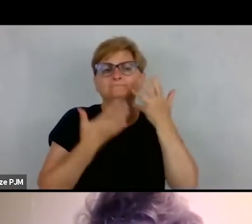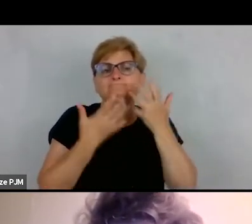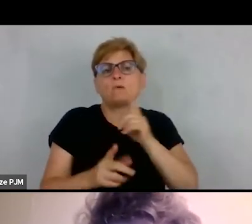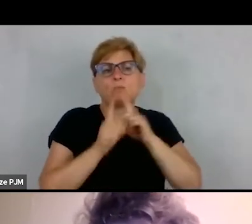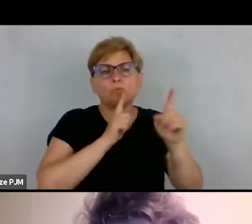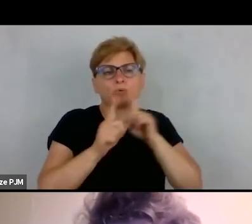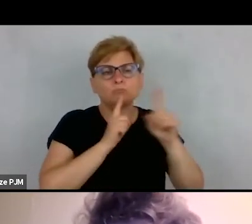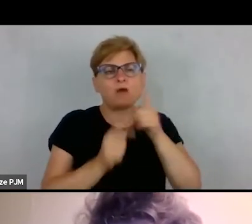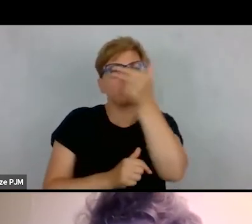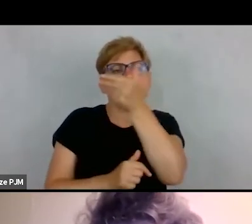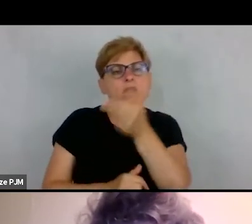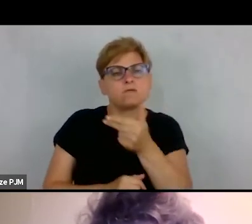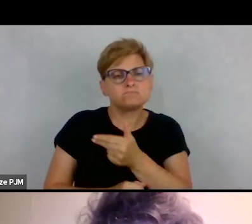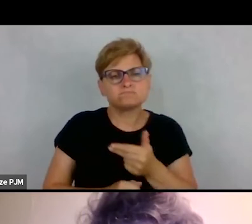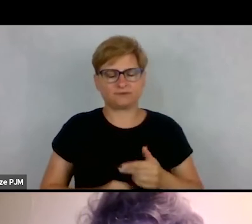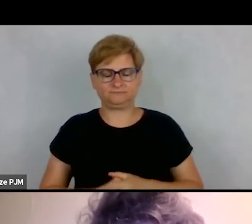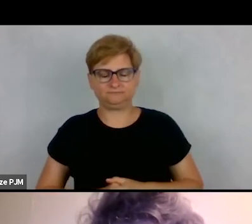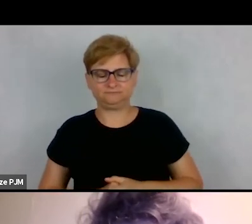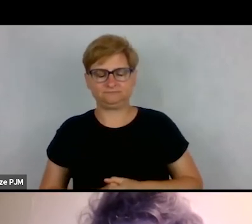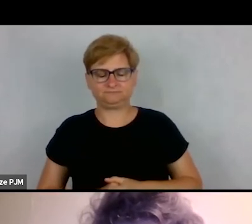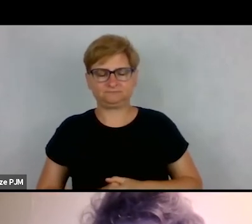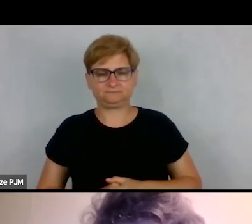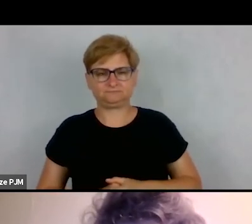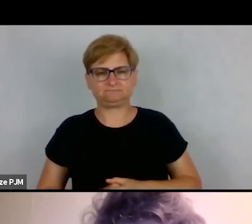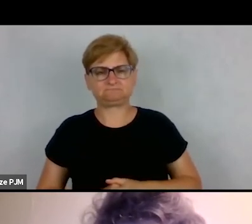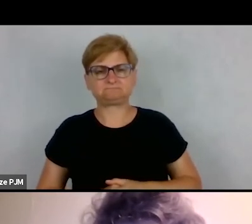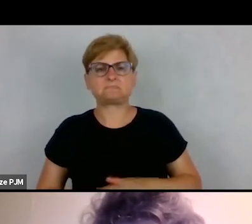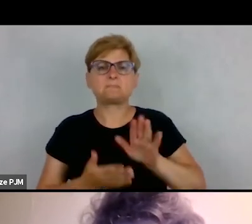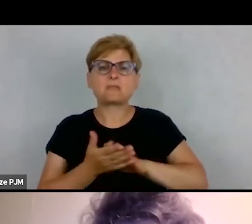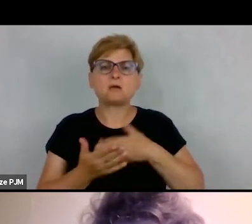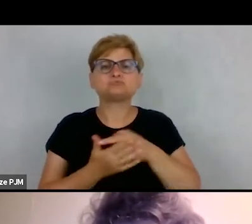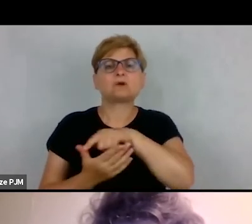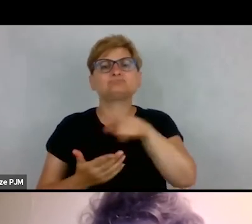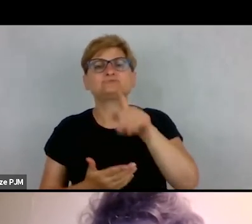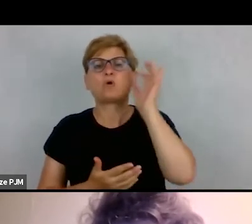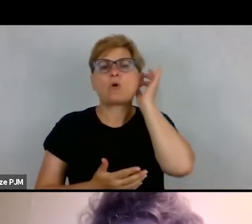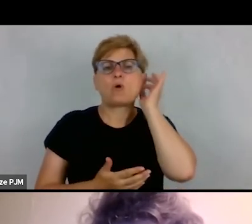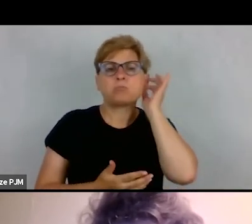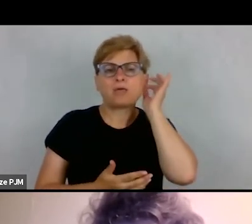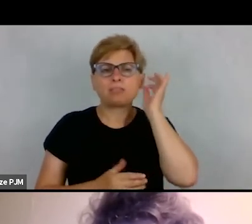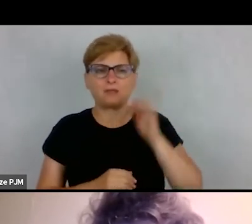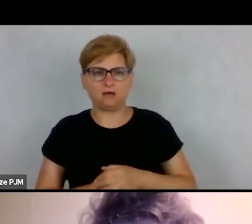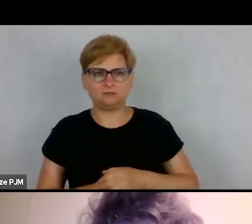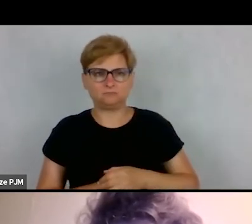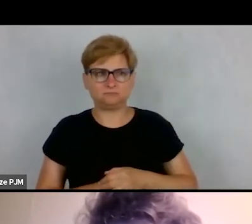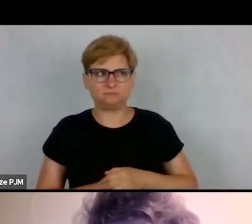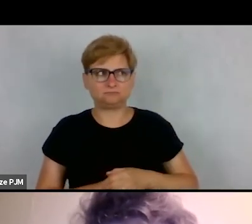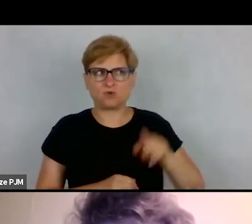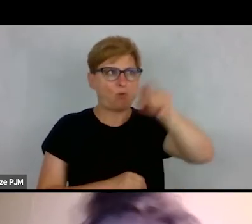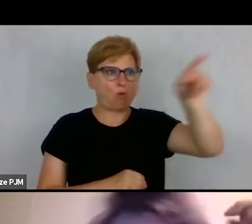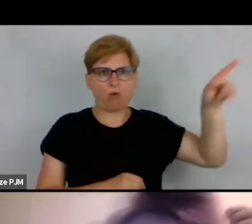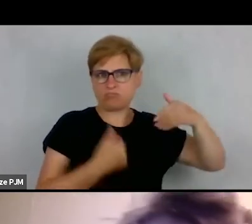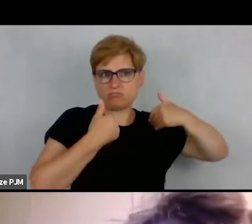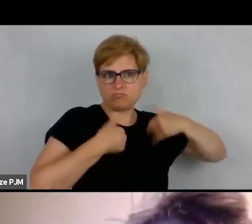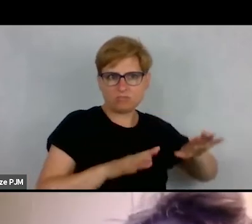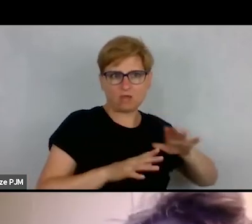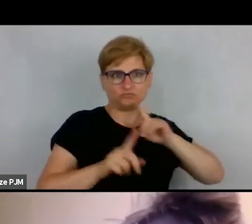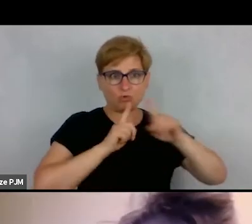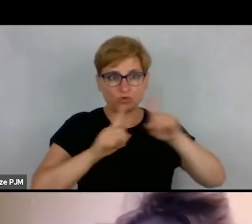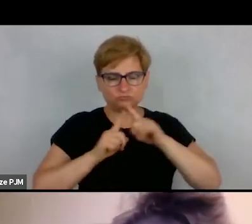but she worked very effectively with them. Now, of course, that's a challenging thing to do, to face down a room full